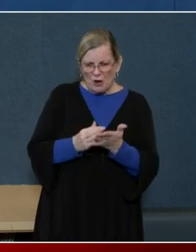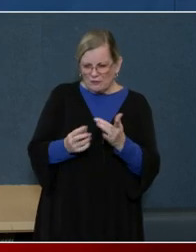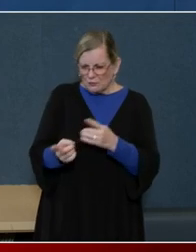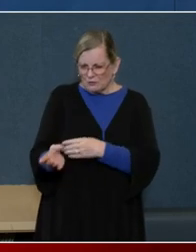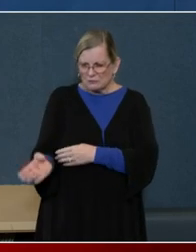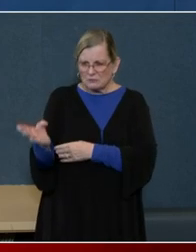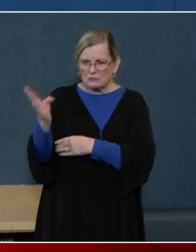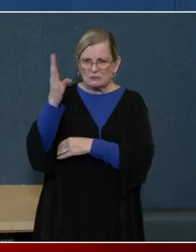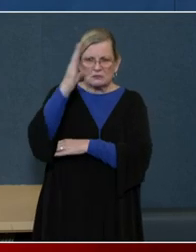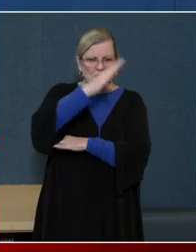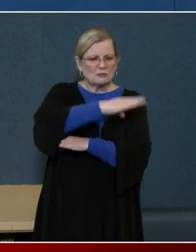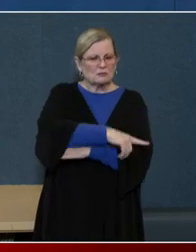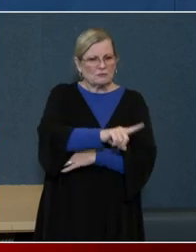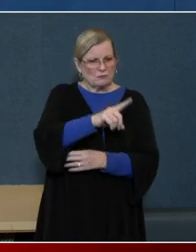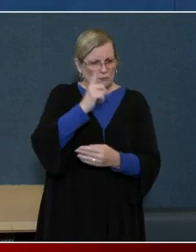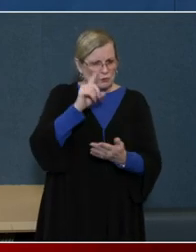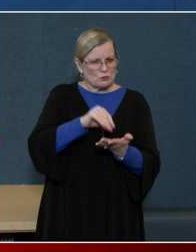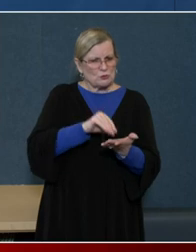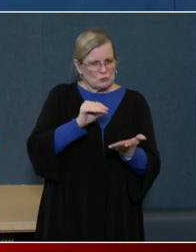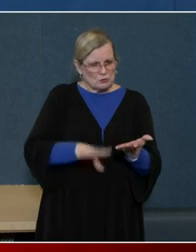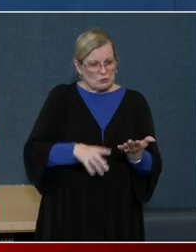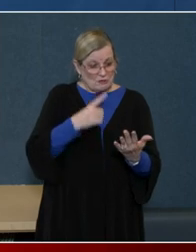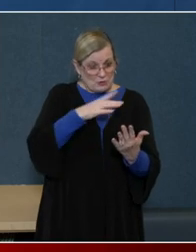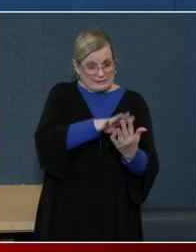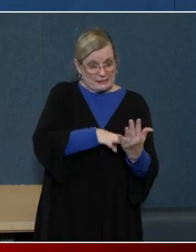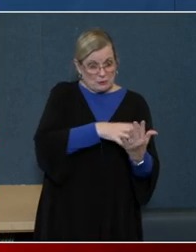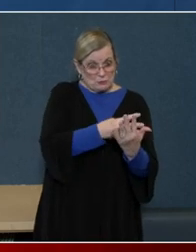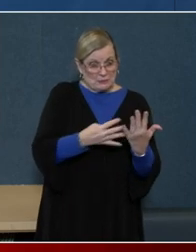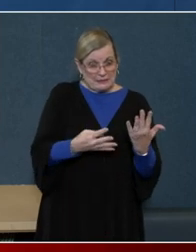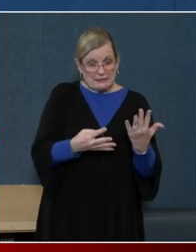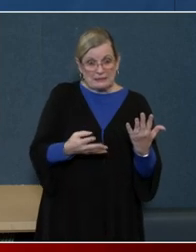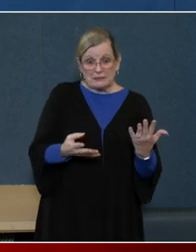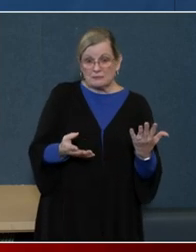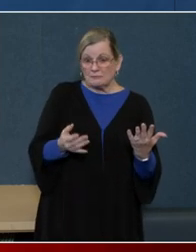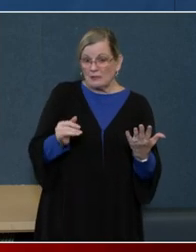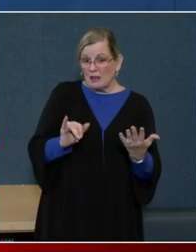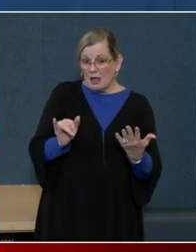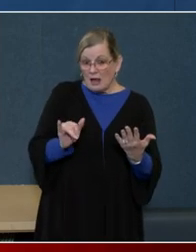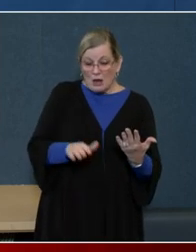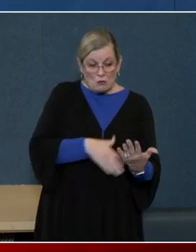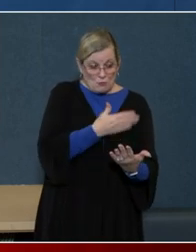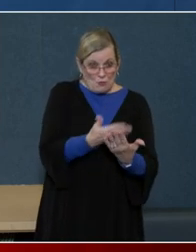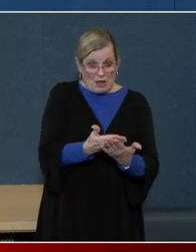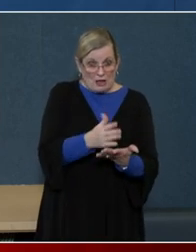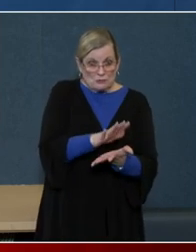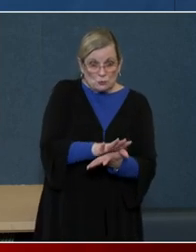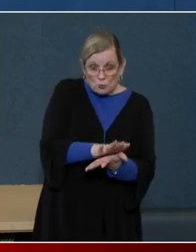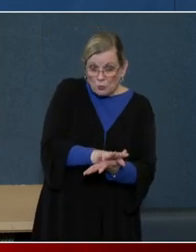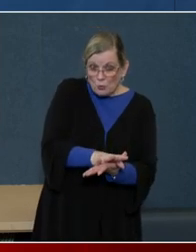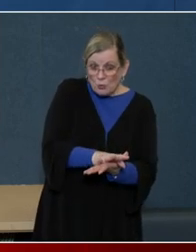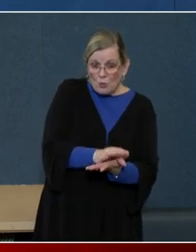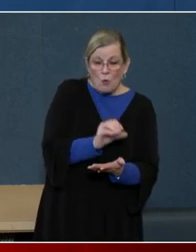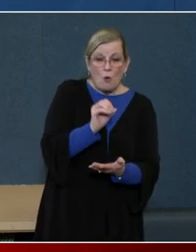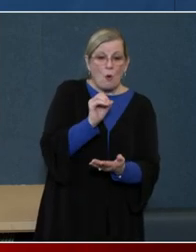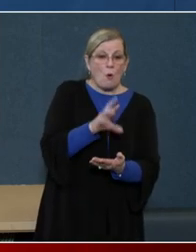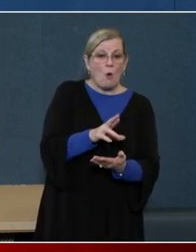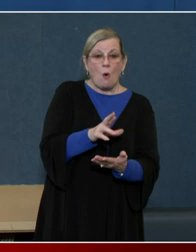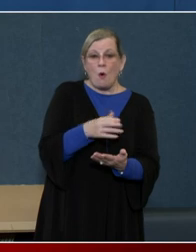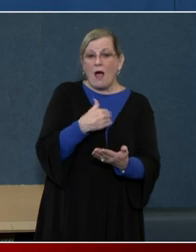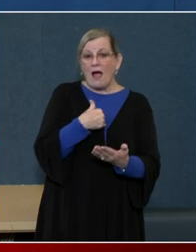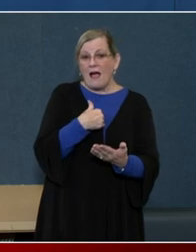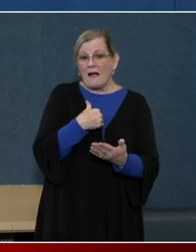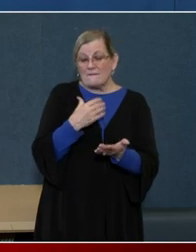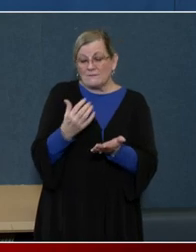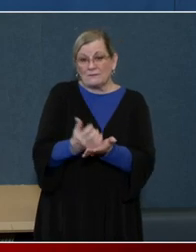accordingly for arrival. For example, there are designated spaces for health screening and verification of a